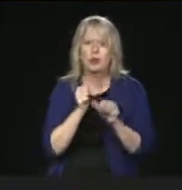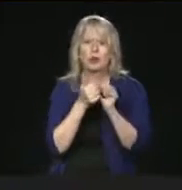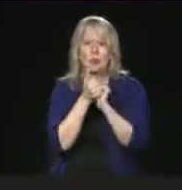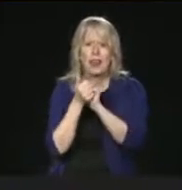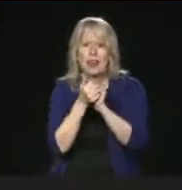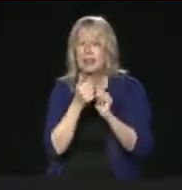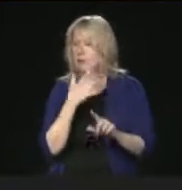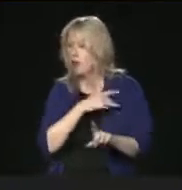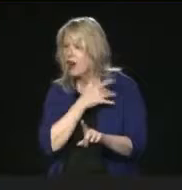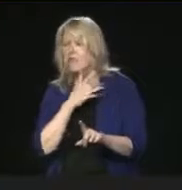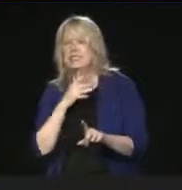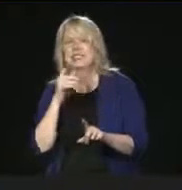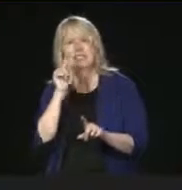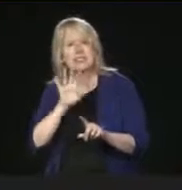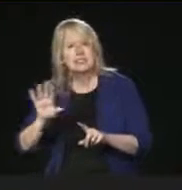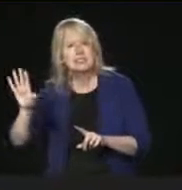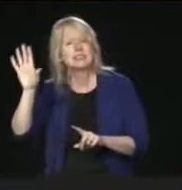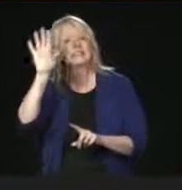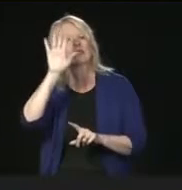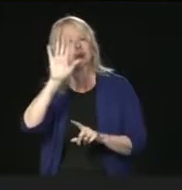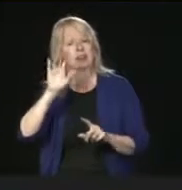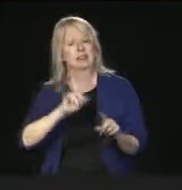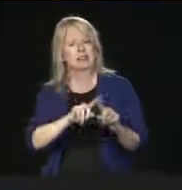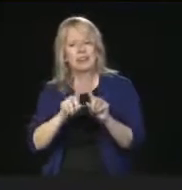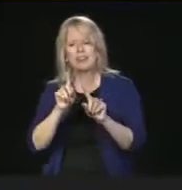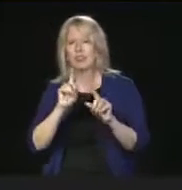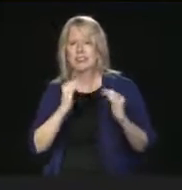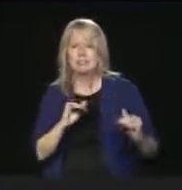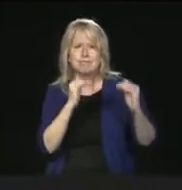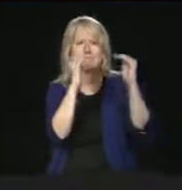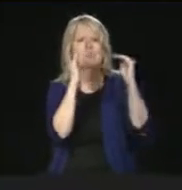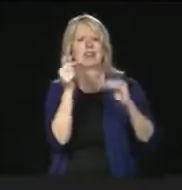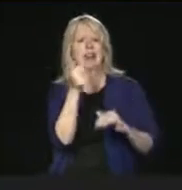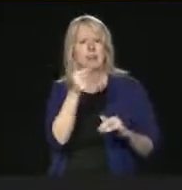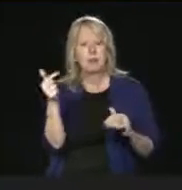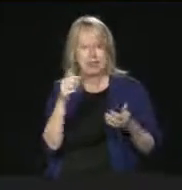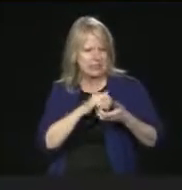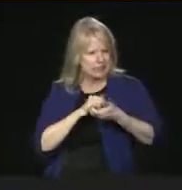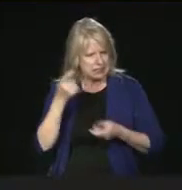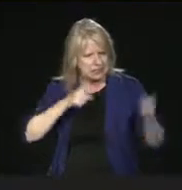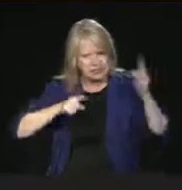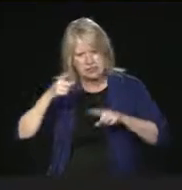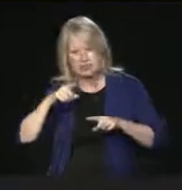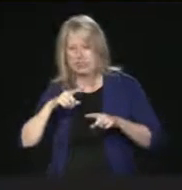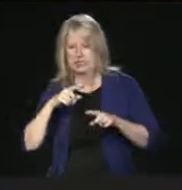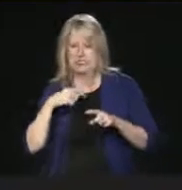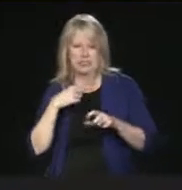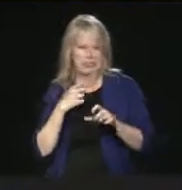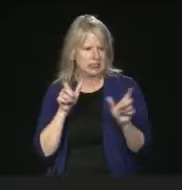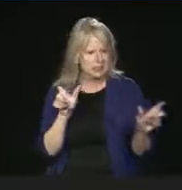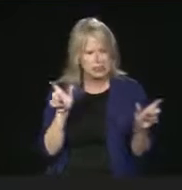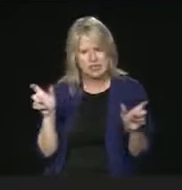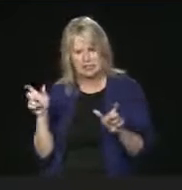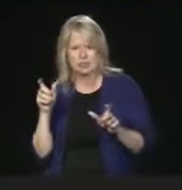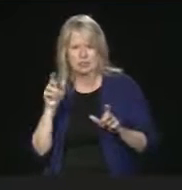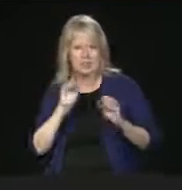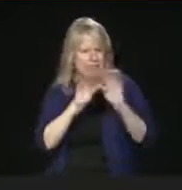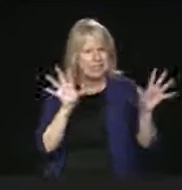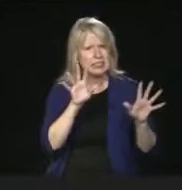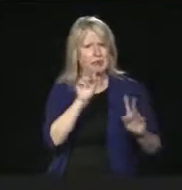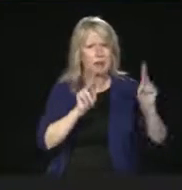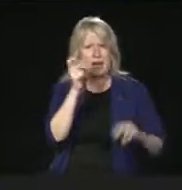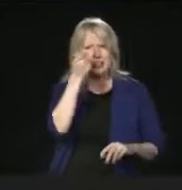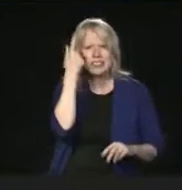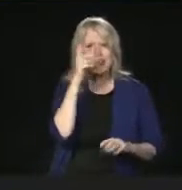with all provinces, with different orders of government, to make sure that people are understanding what they need to do